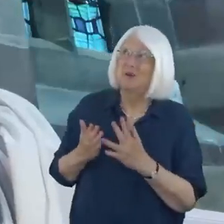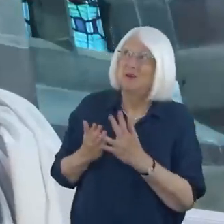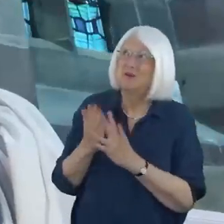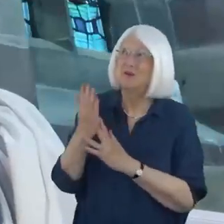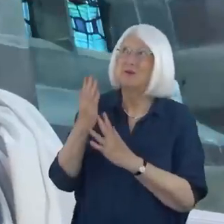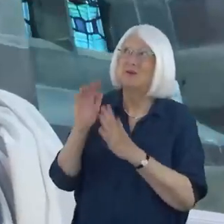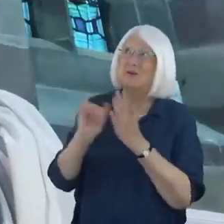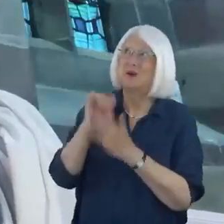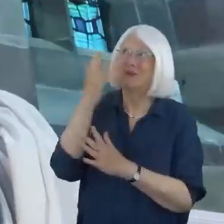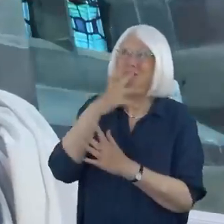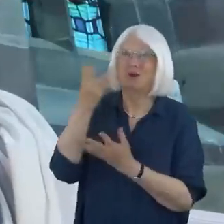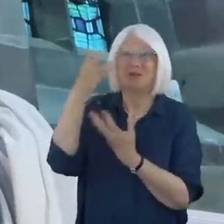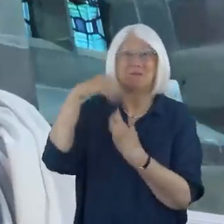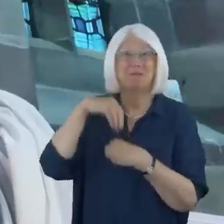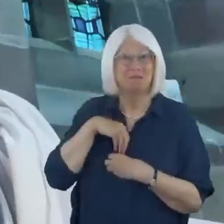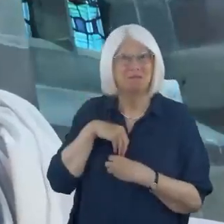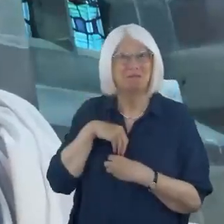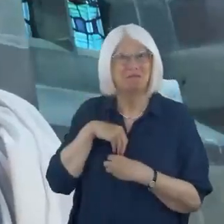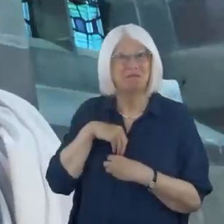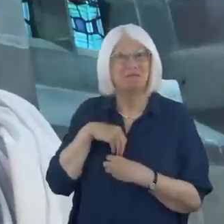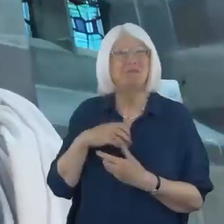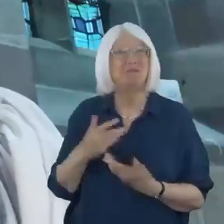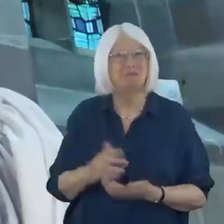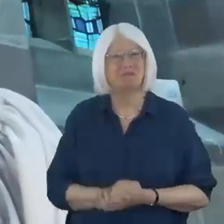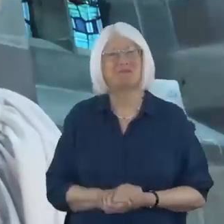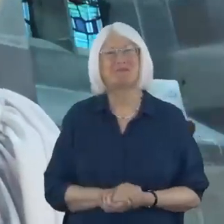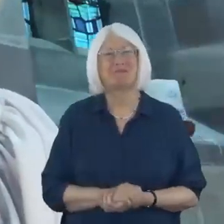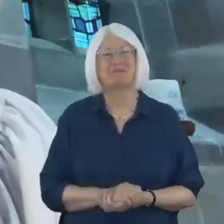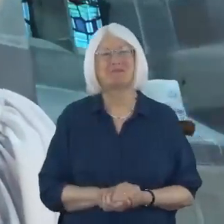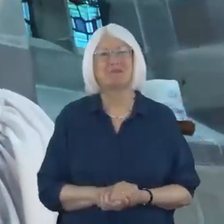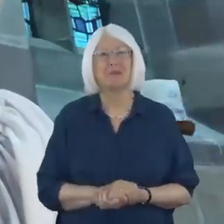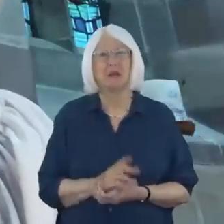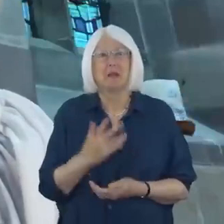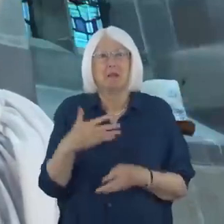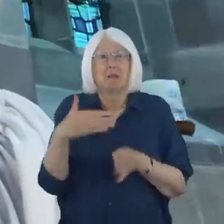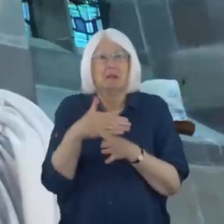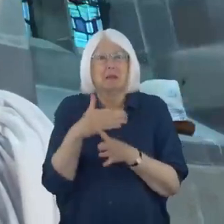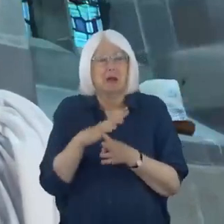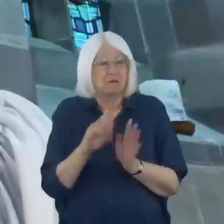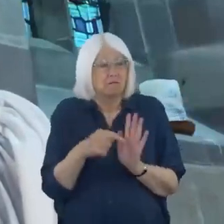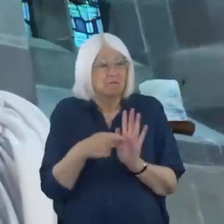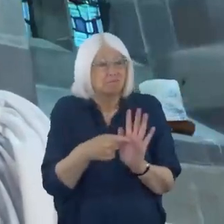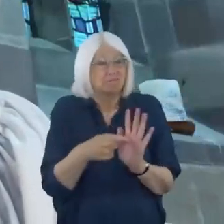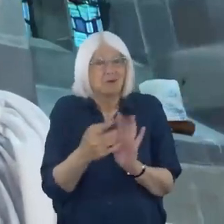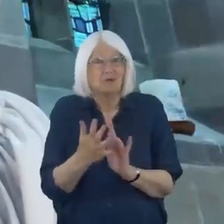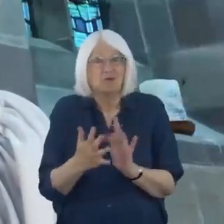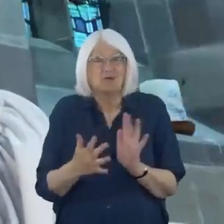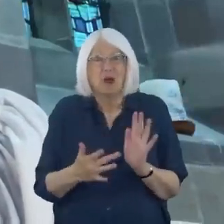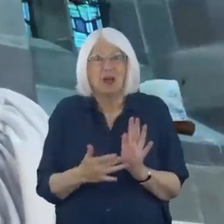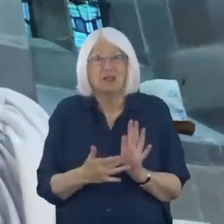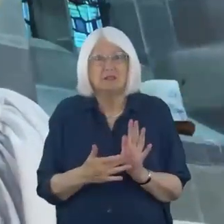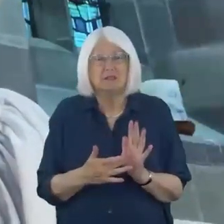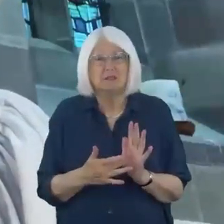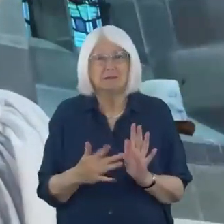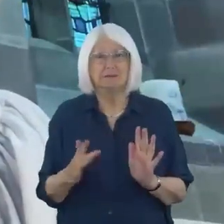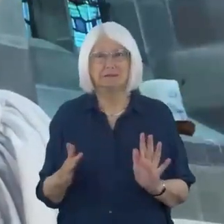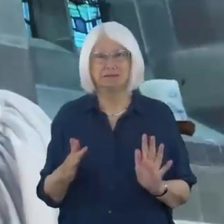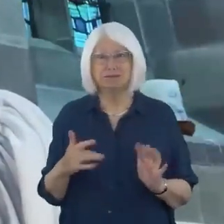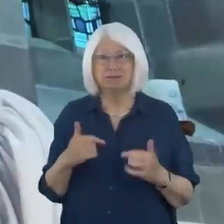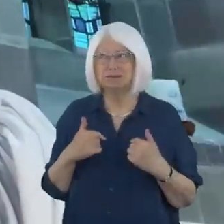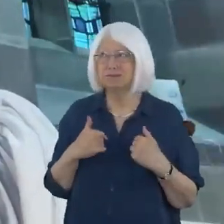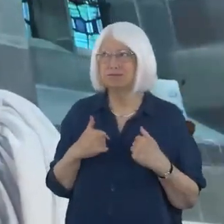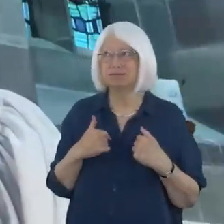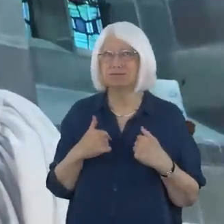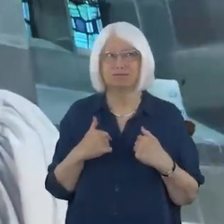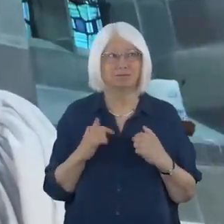Spirit working within me. The task of representing Christ on earth was not something